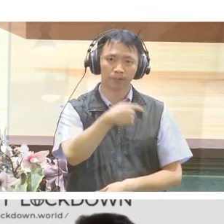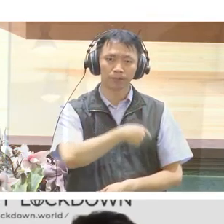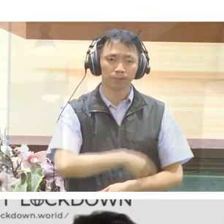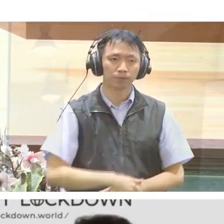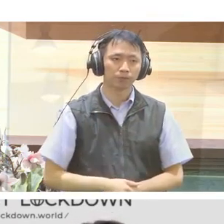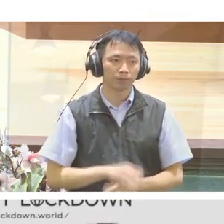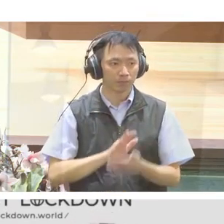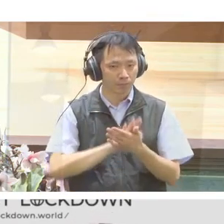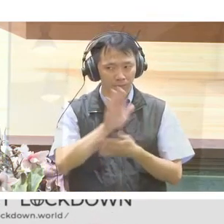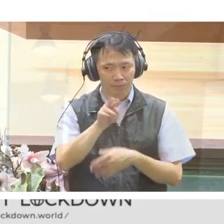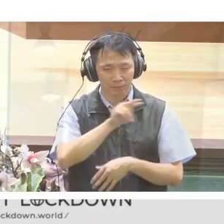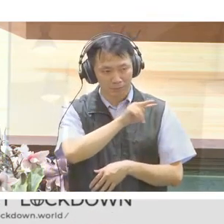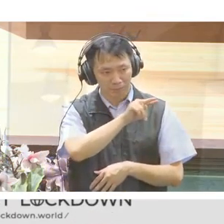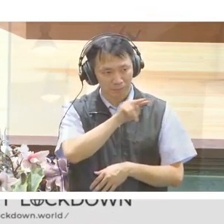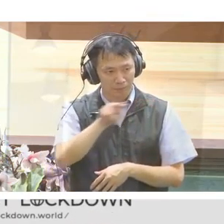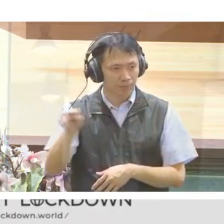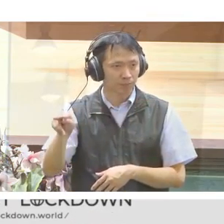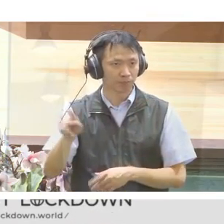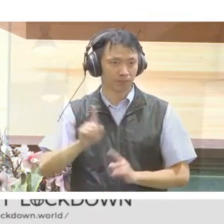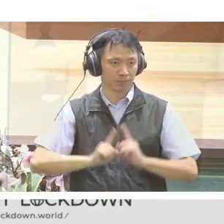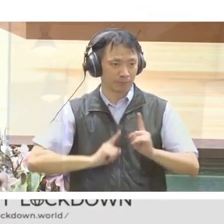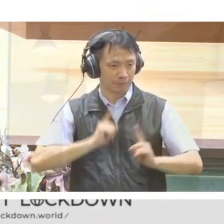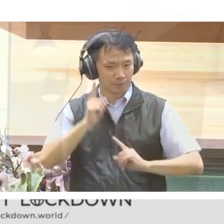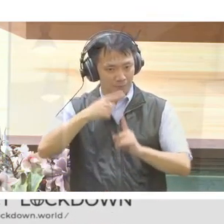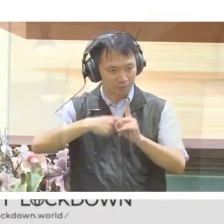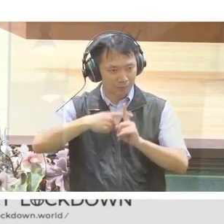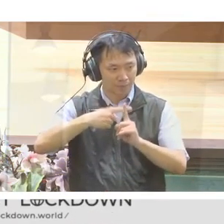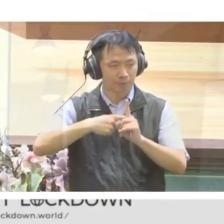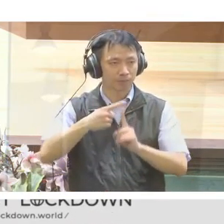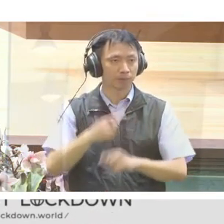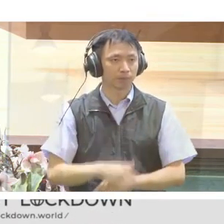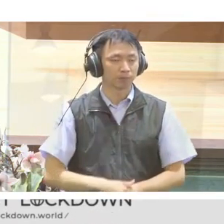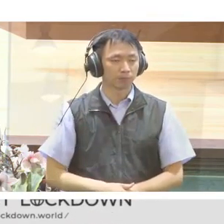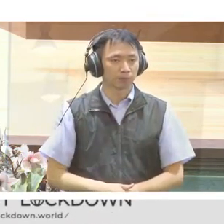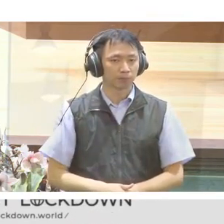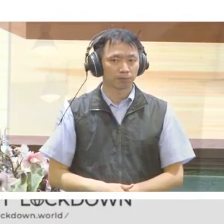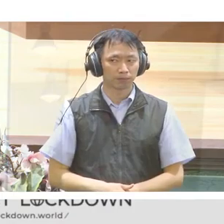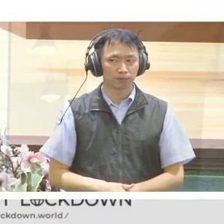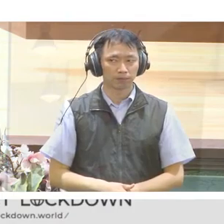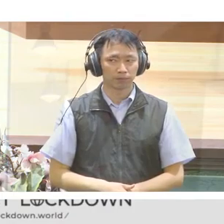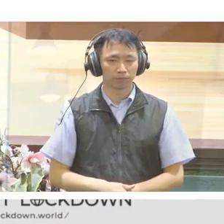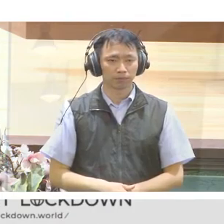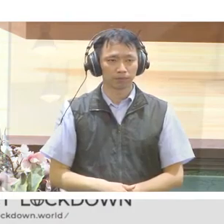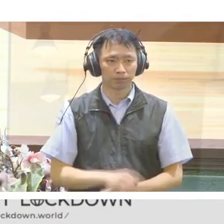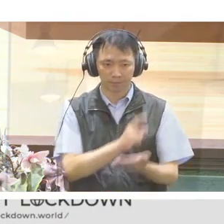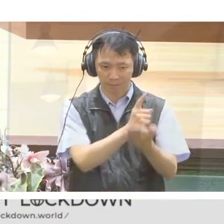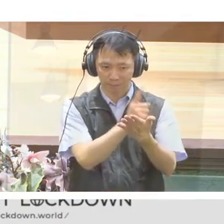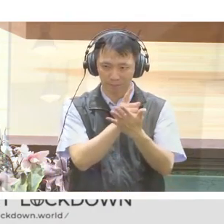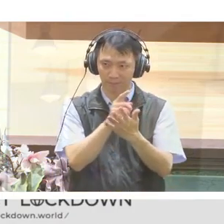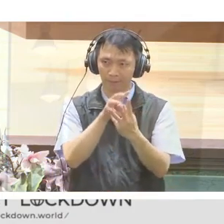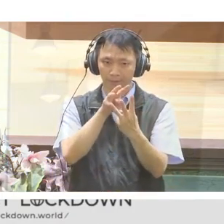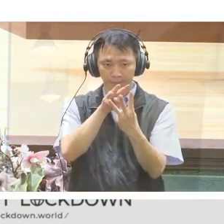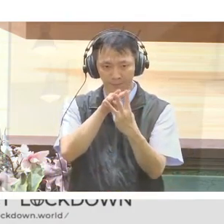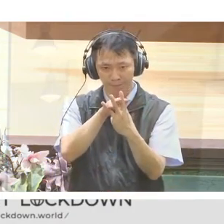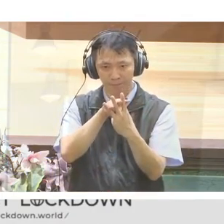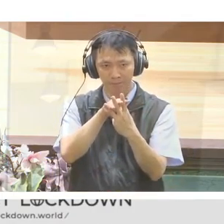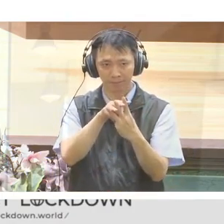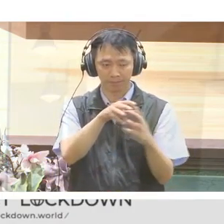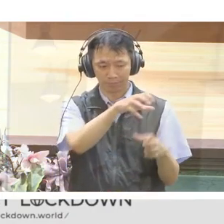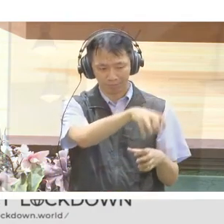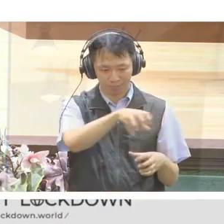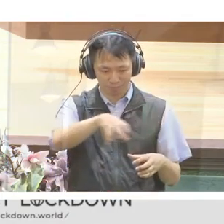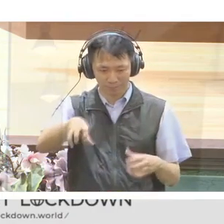freedom effectively that people have had. And it's been done on a week by week basis. And this just covers from the